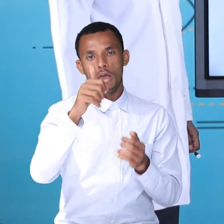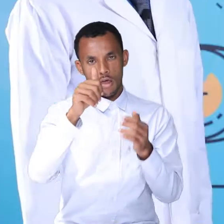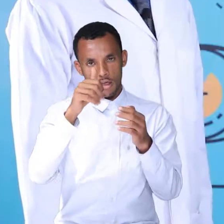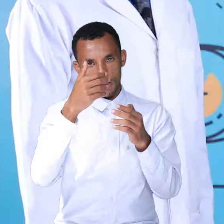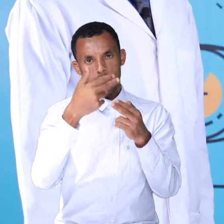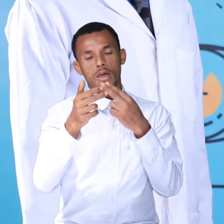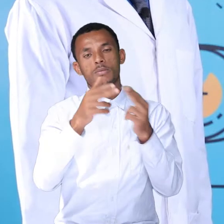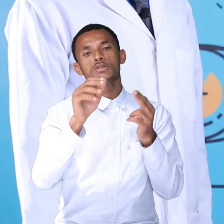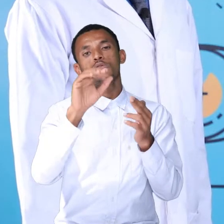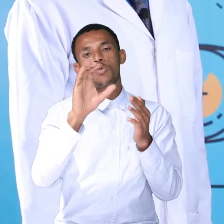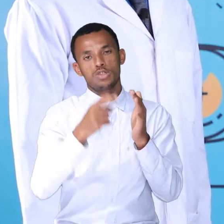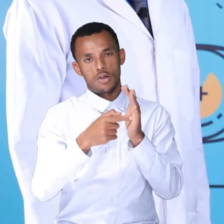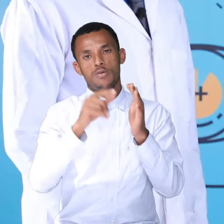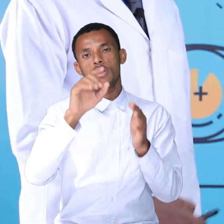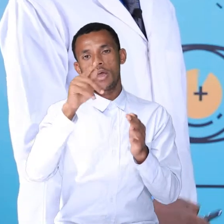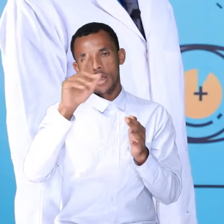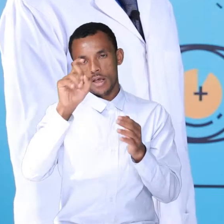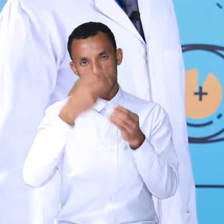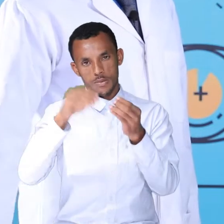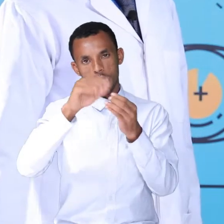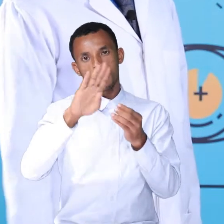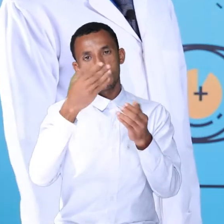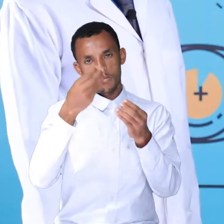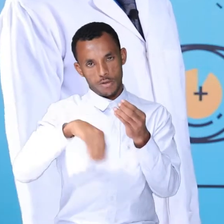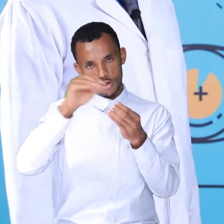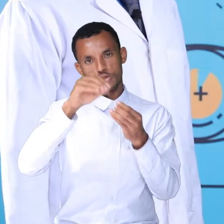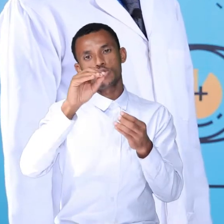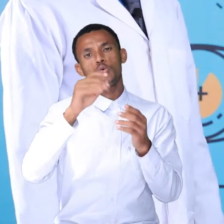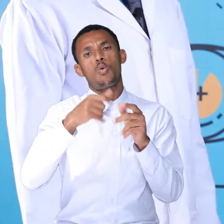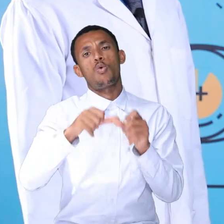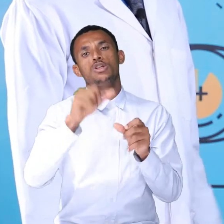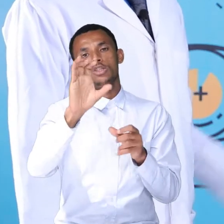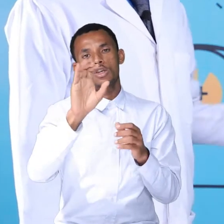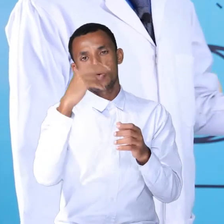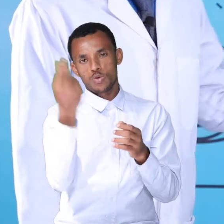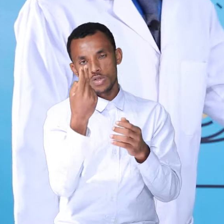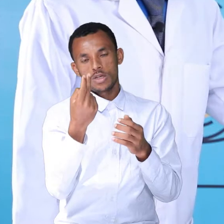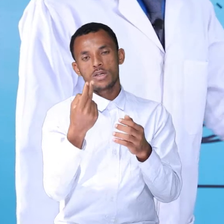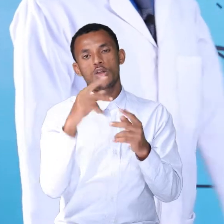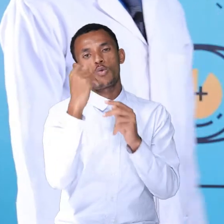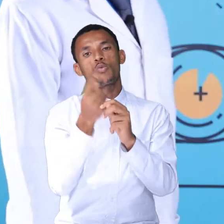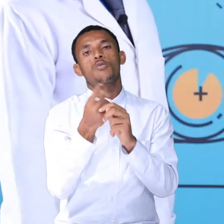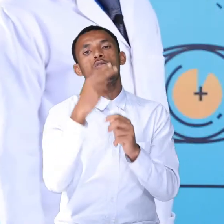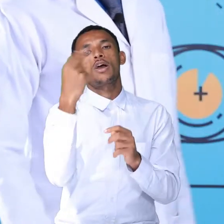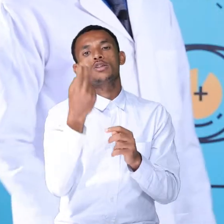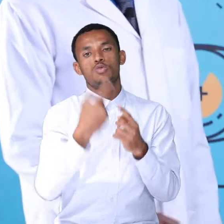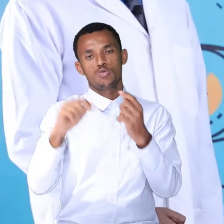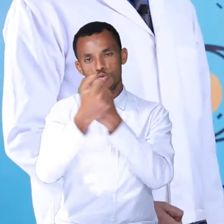of kx plus b plus a constant c. And applying trigonometric functions to